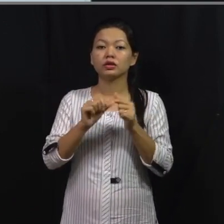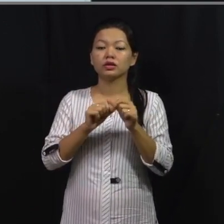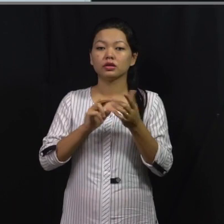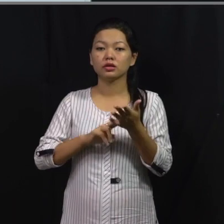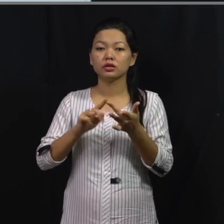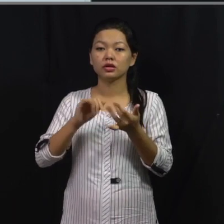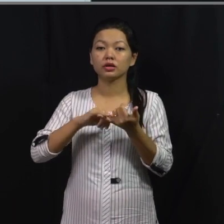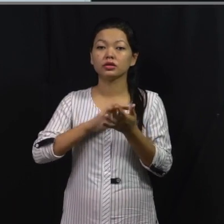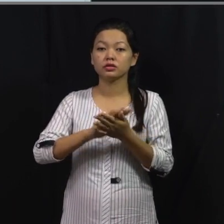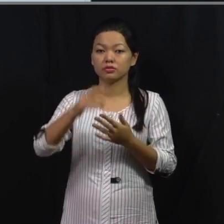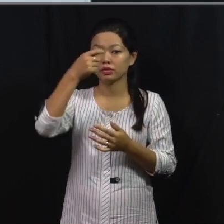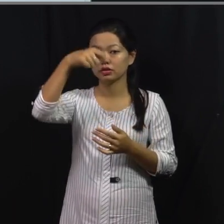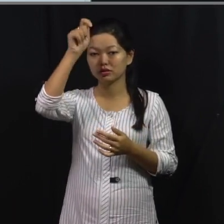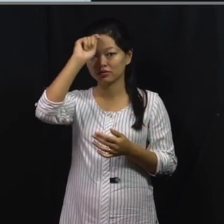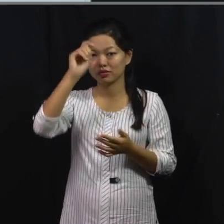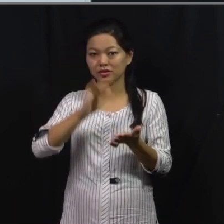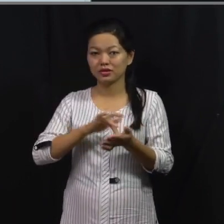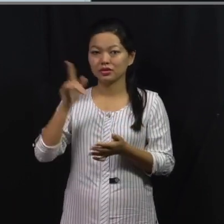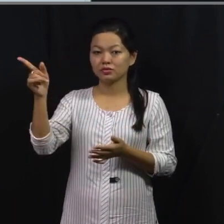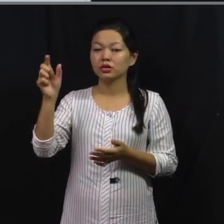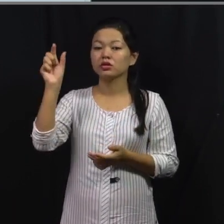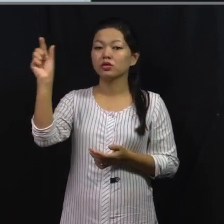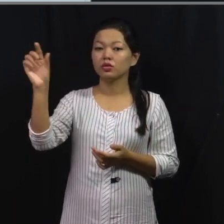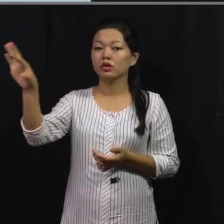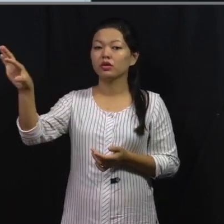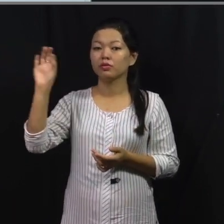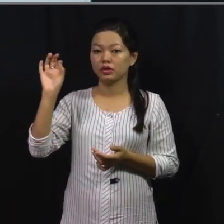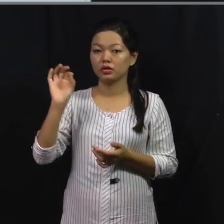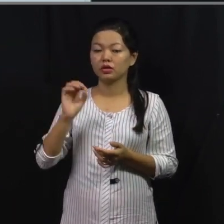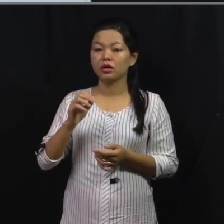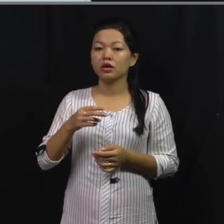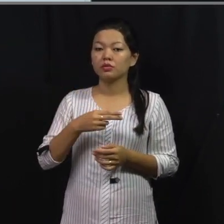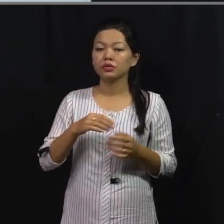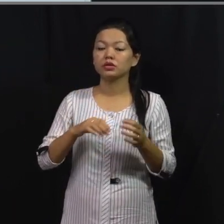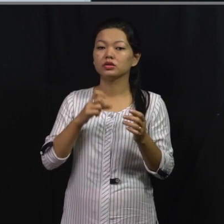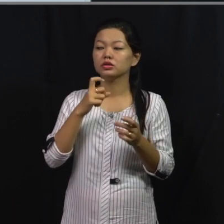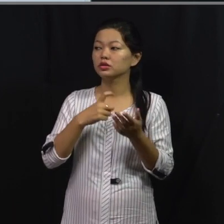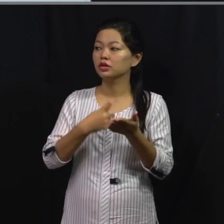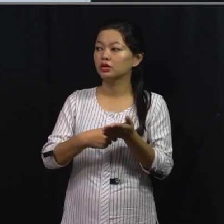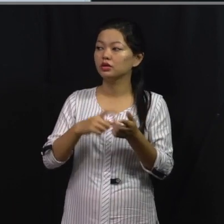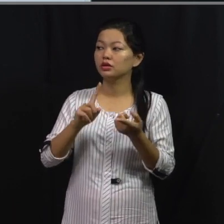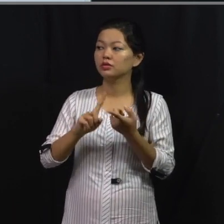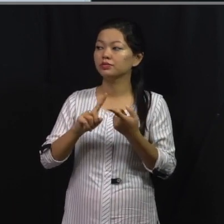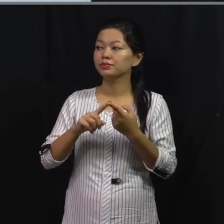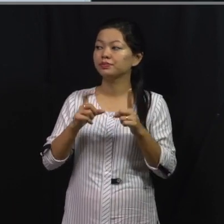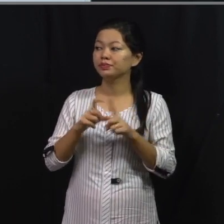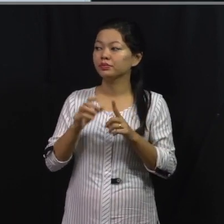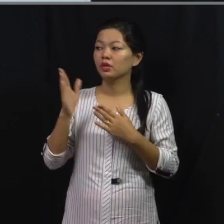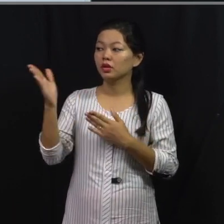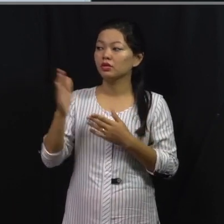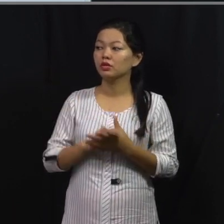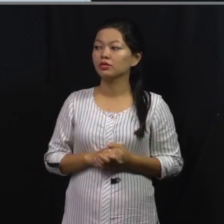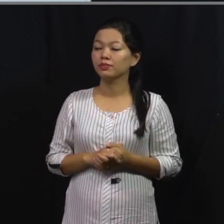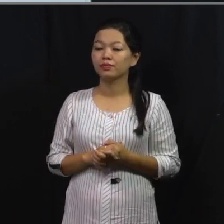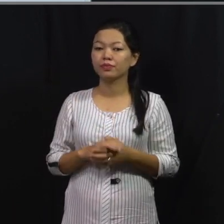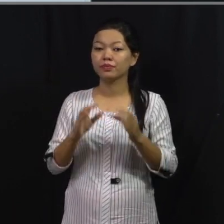means breed, okay, a particular lineage or a particular line of offsprings, okay.